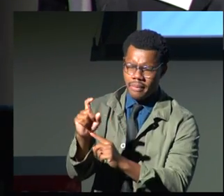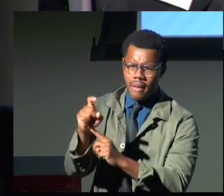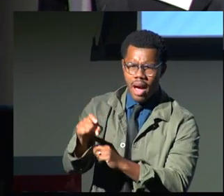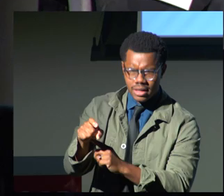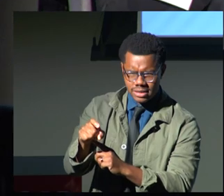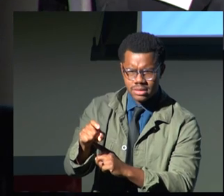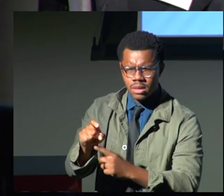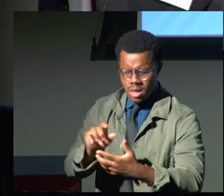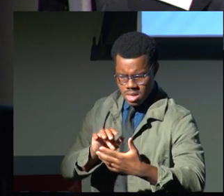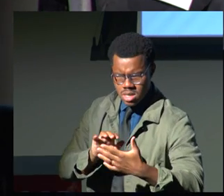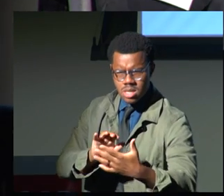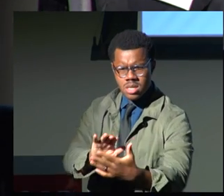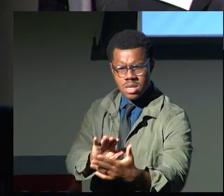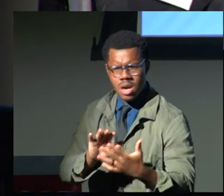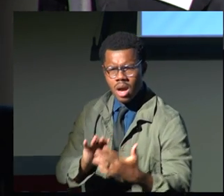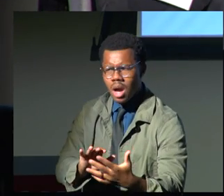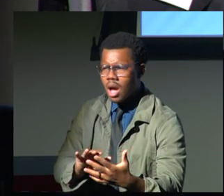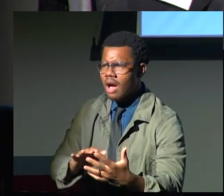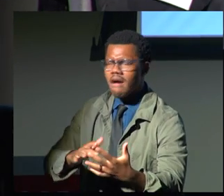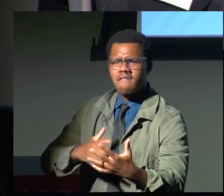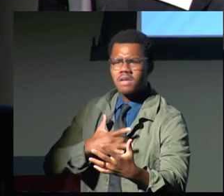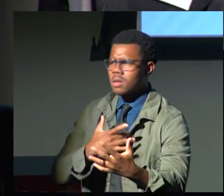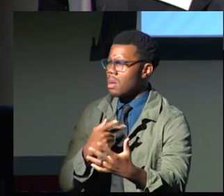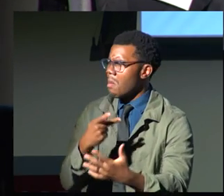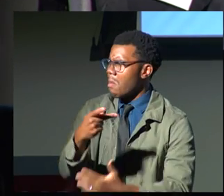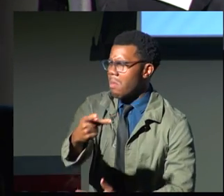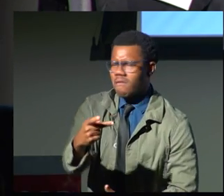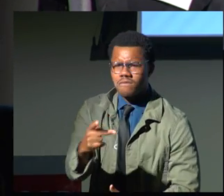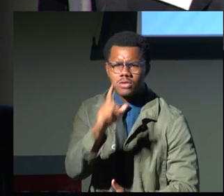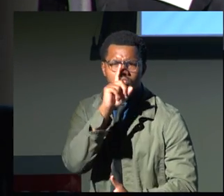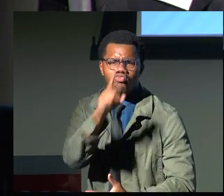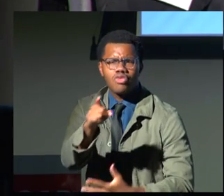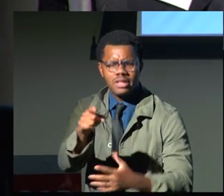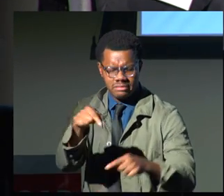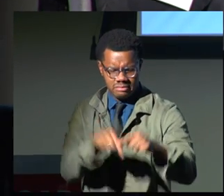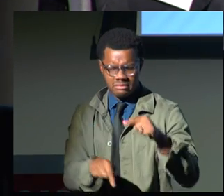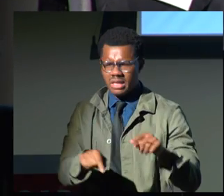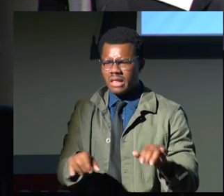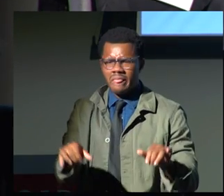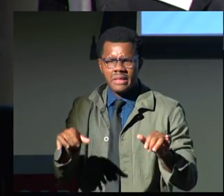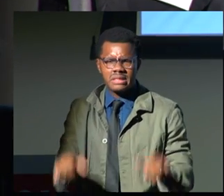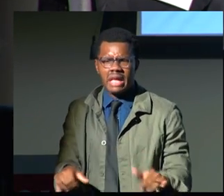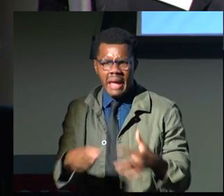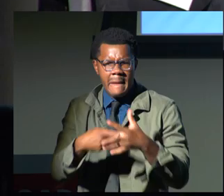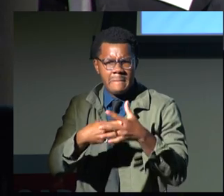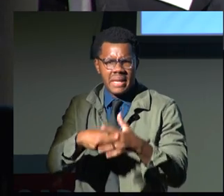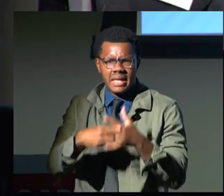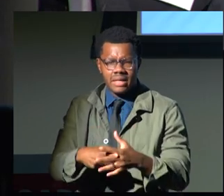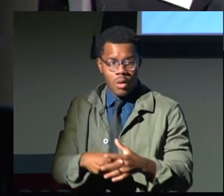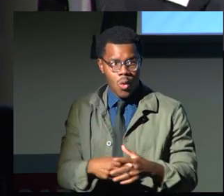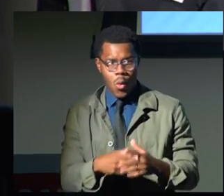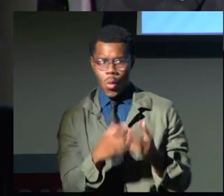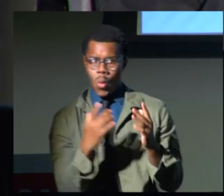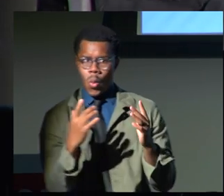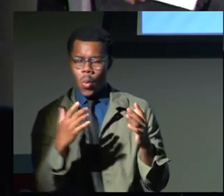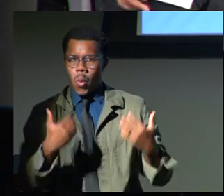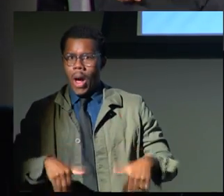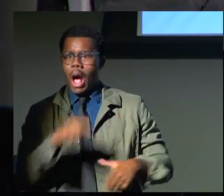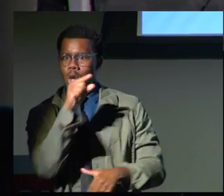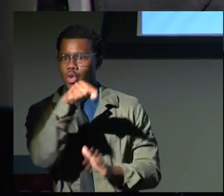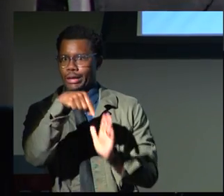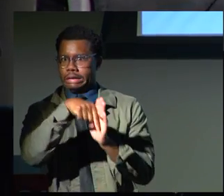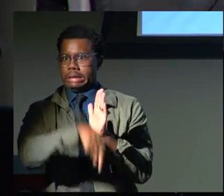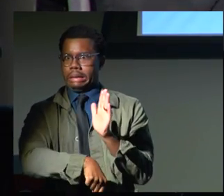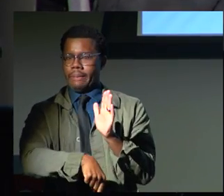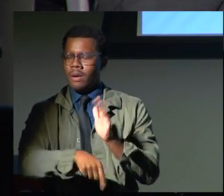the materials originate from the same beginnings. You're getting and, deep now. Huh? So you're getting deep now. No, it's true.